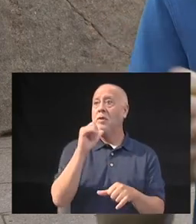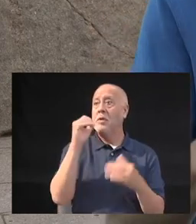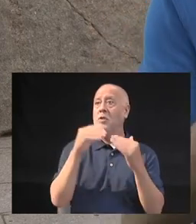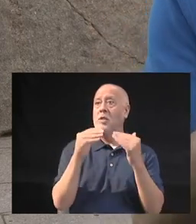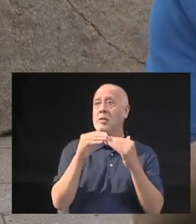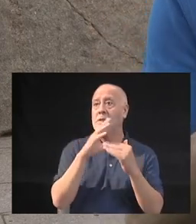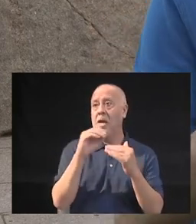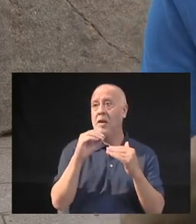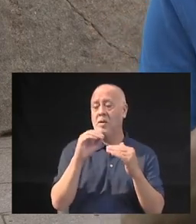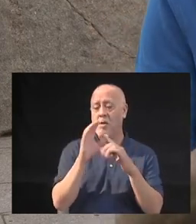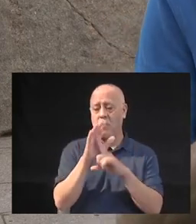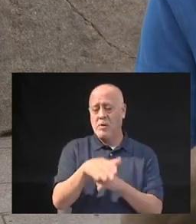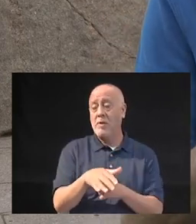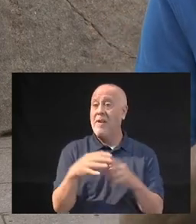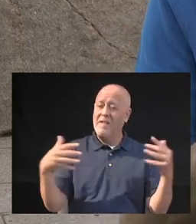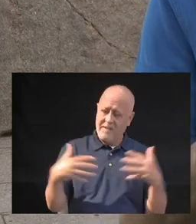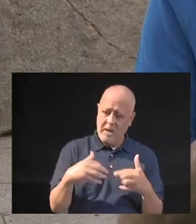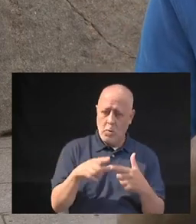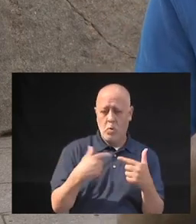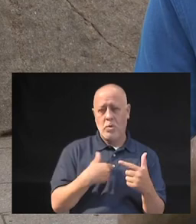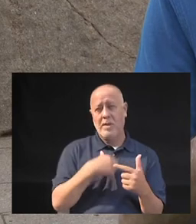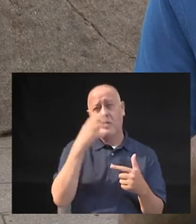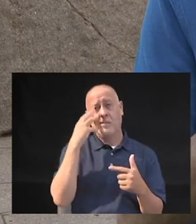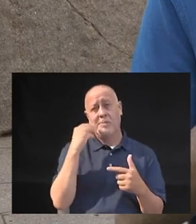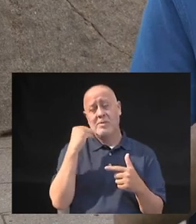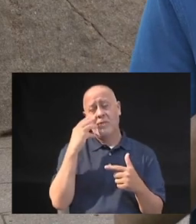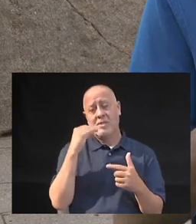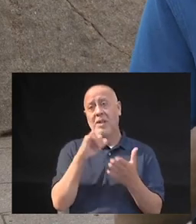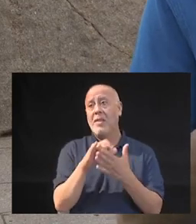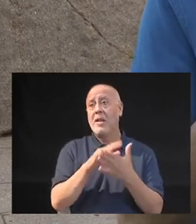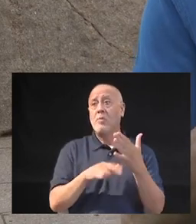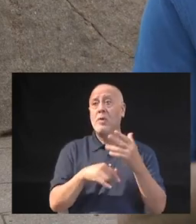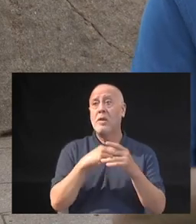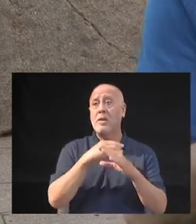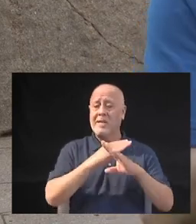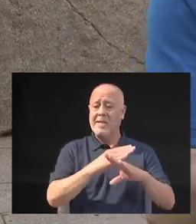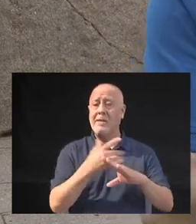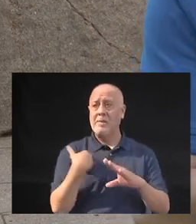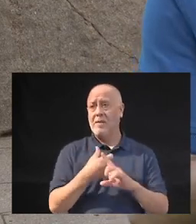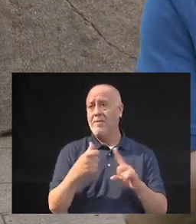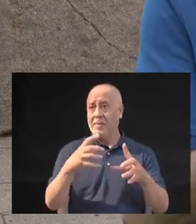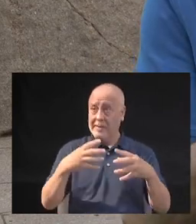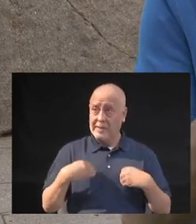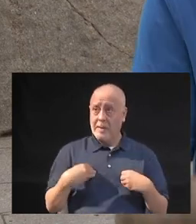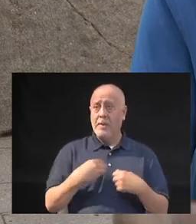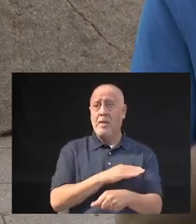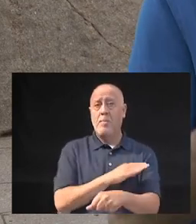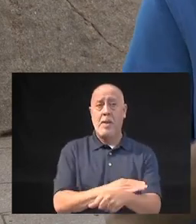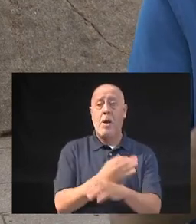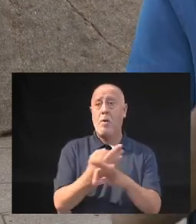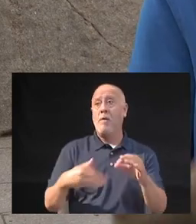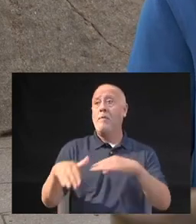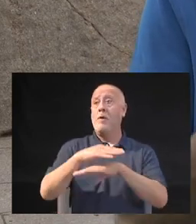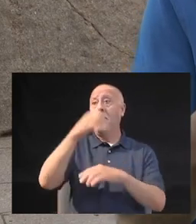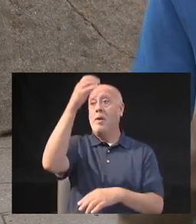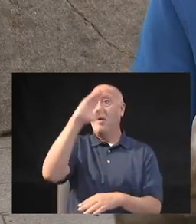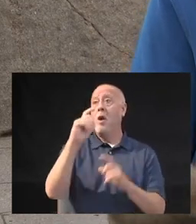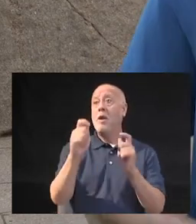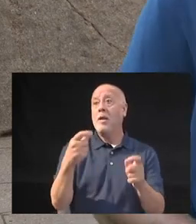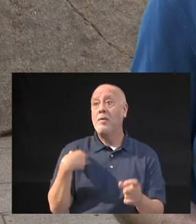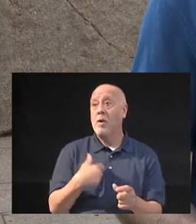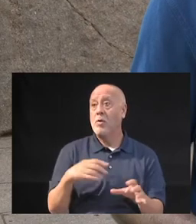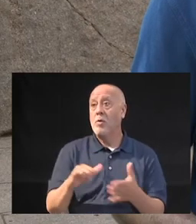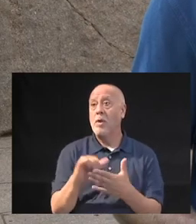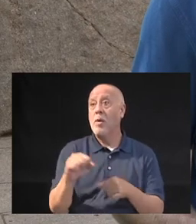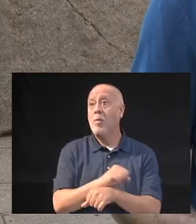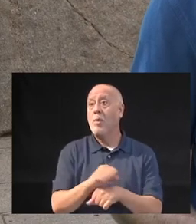and oppression, fear, when we experience it, is what keeps us from accepting the power and the freedom that God gives us to do that